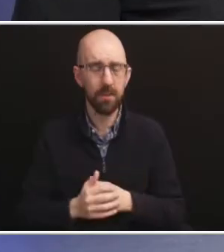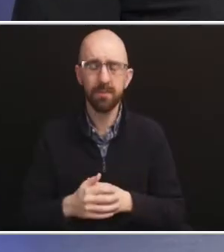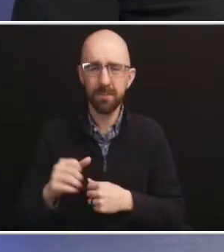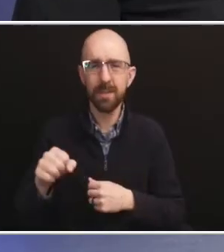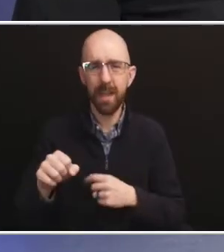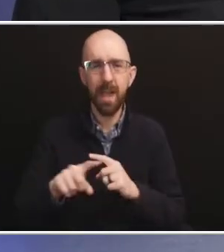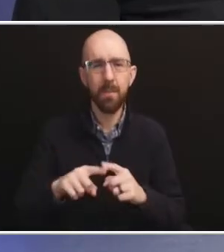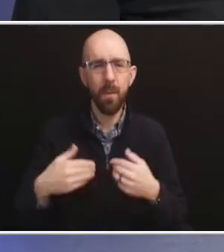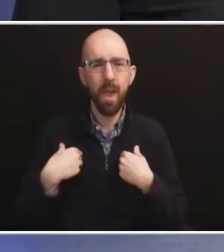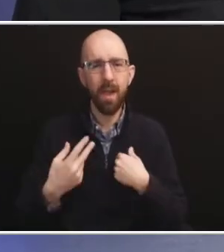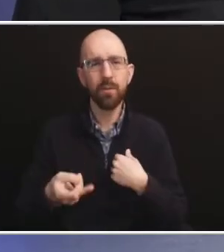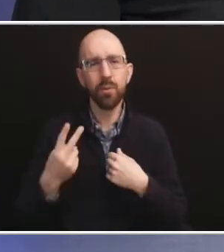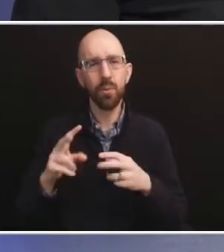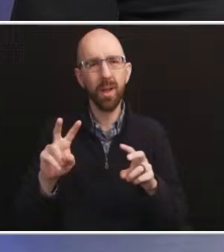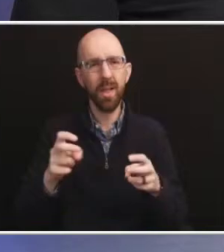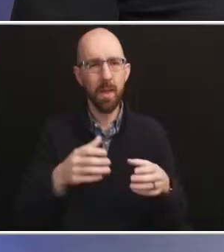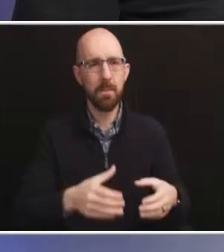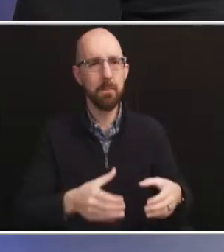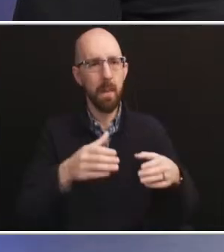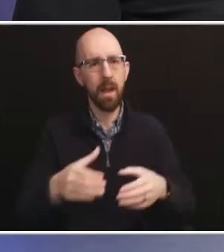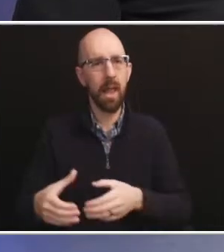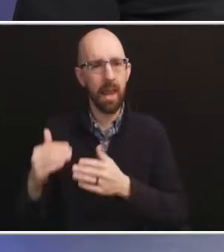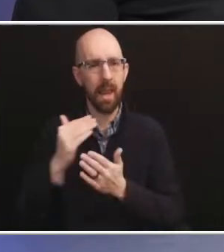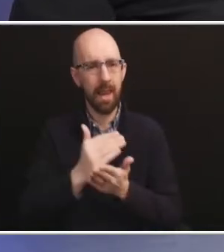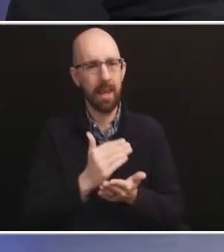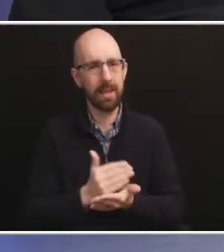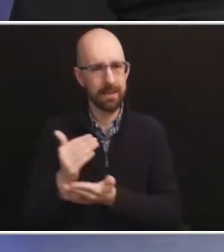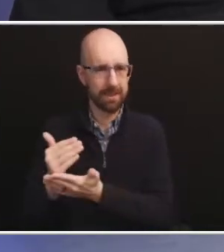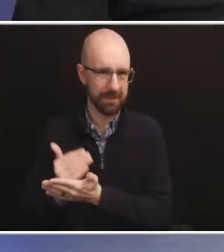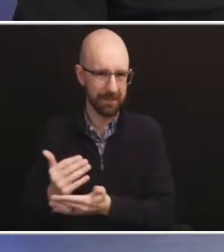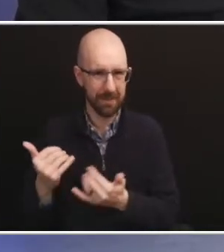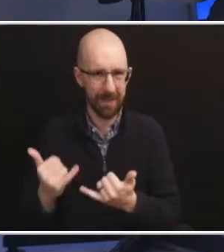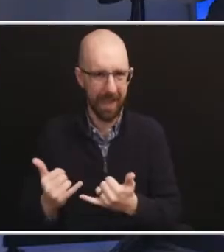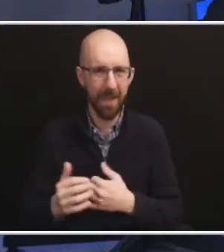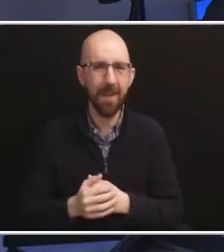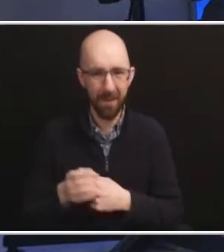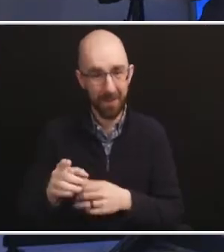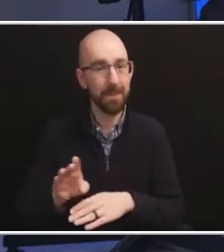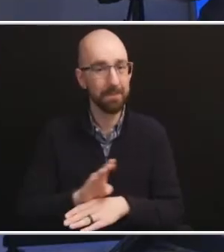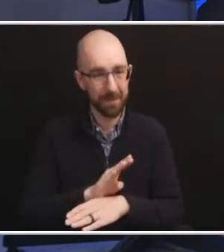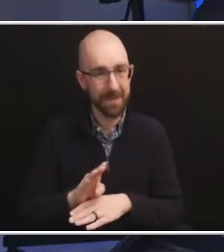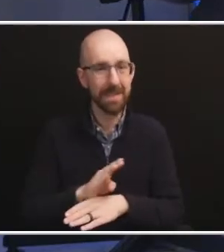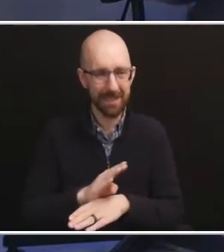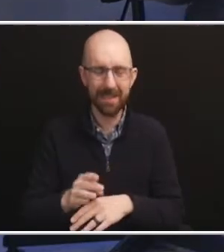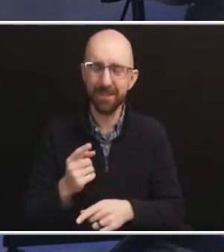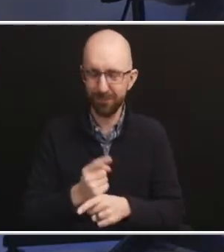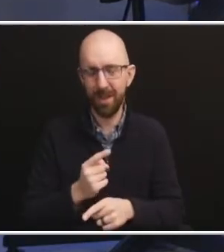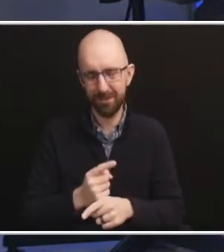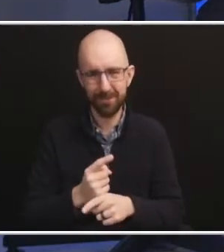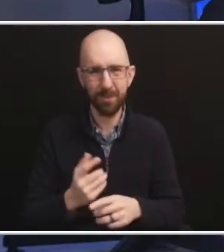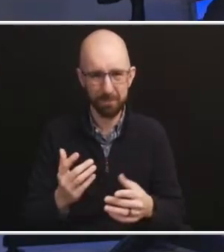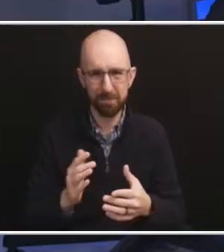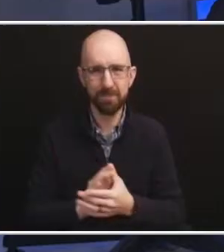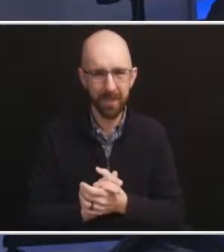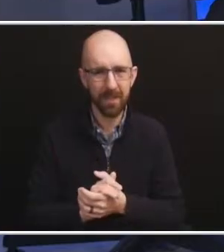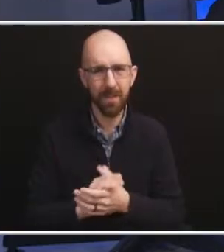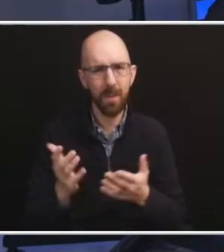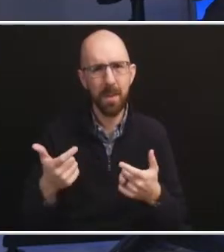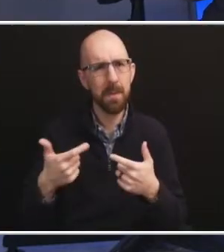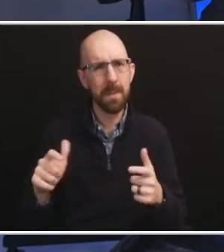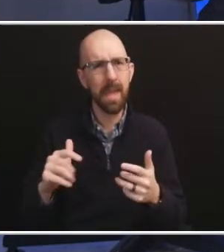2 bucket lists now. Oh, 2 bucket lists. Yeah, Okay, that's so you're busy, but taking it easy. Right. What's a big bucket list for